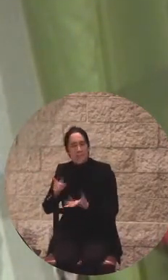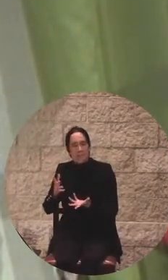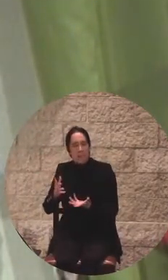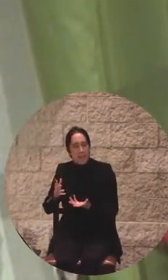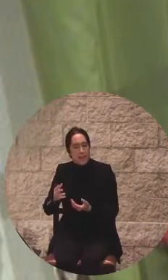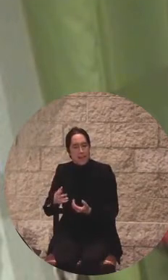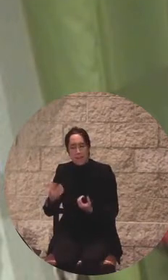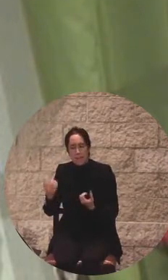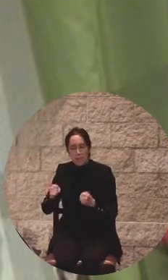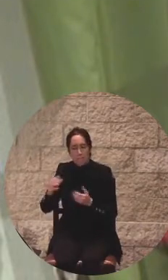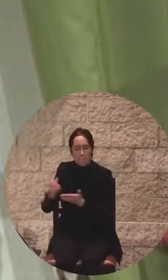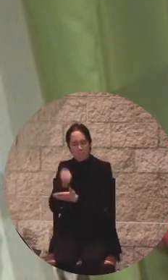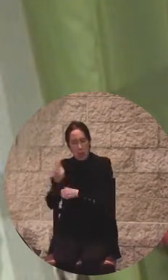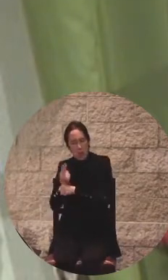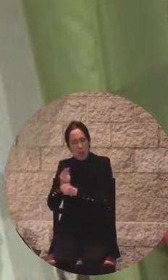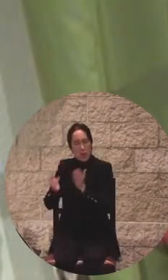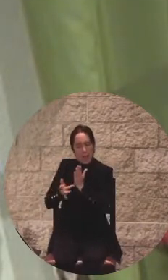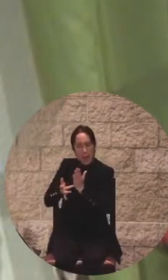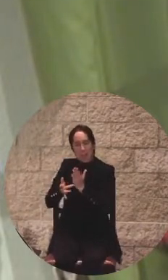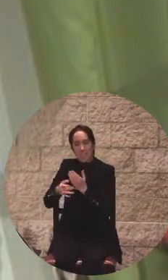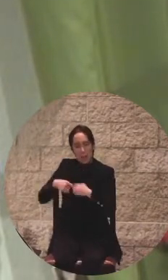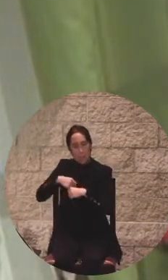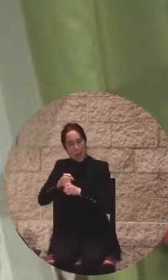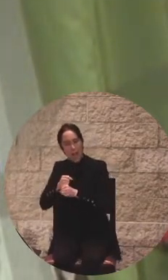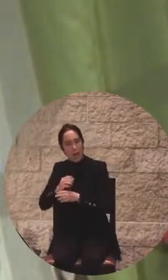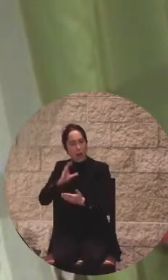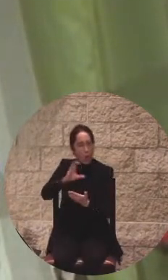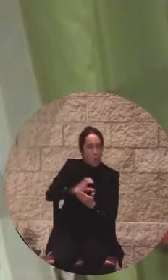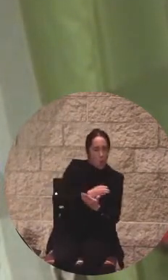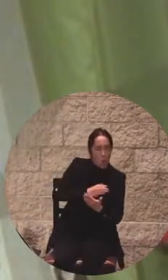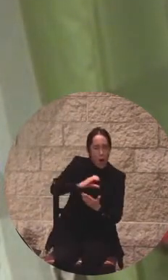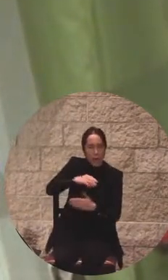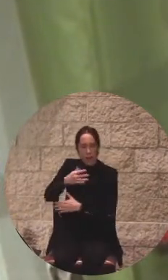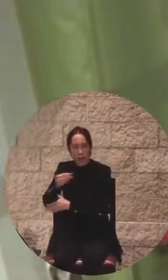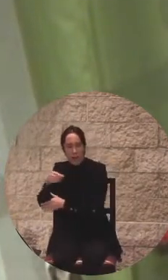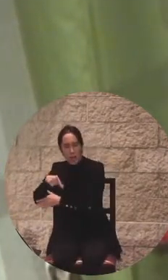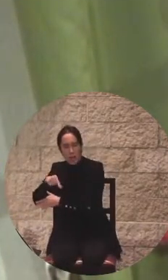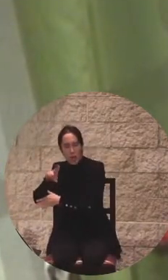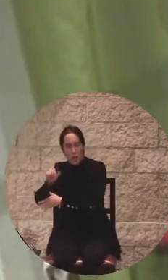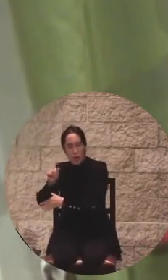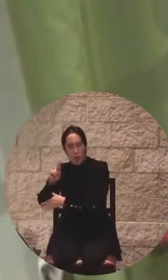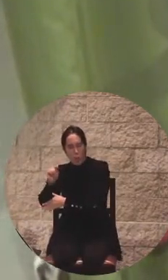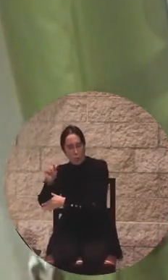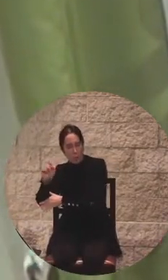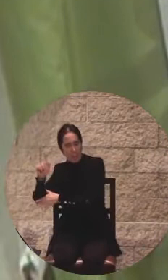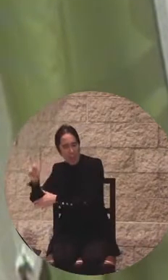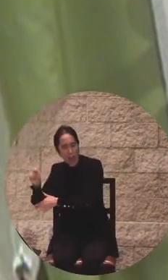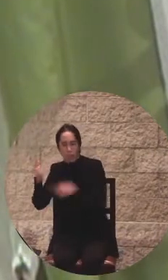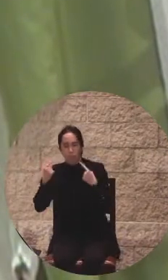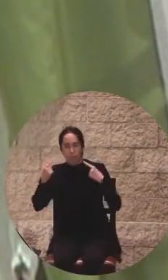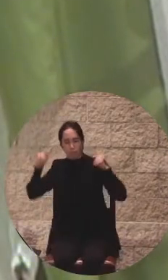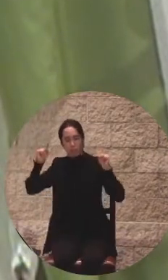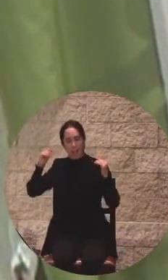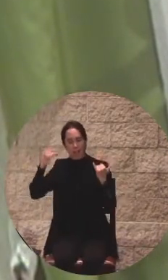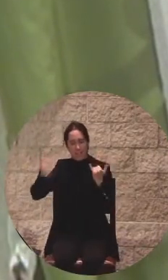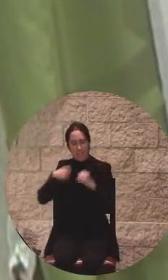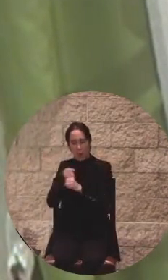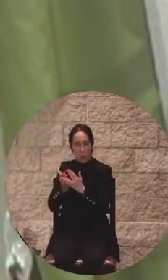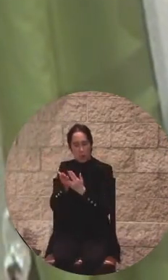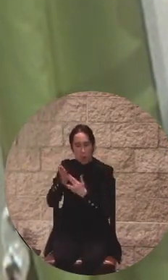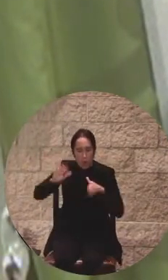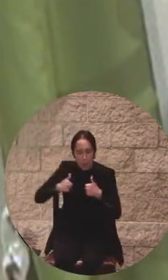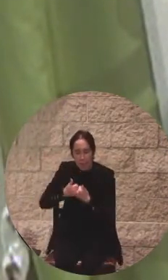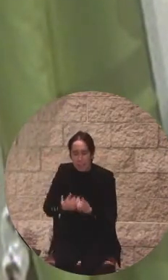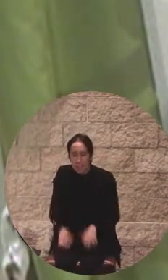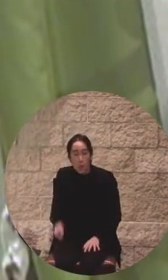into virtual powerhouses. You saw the choir this morning in this morning's service. It was just beautiful.